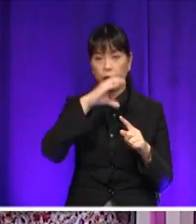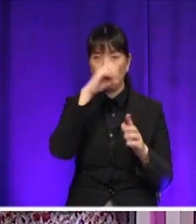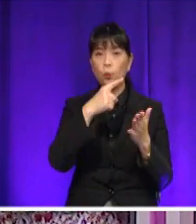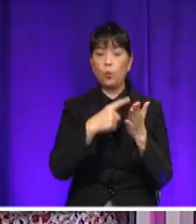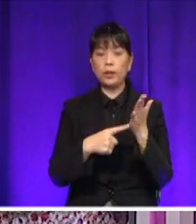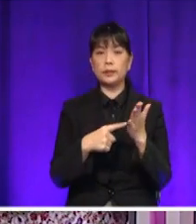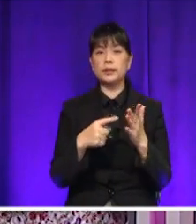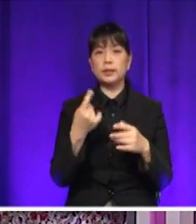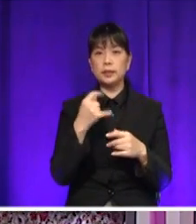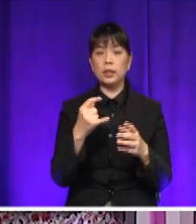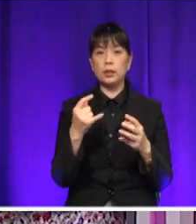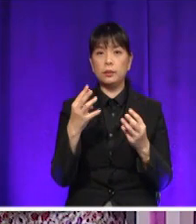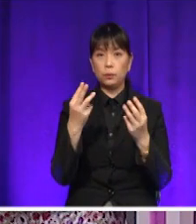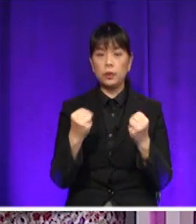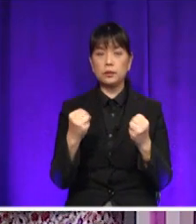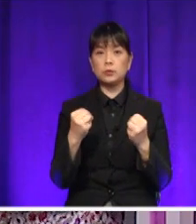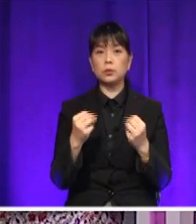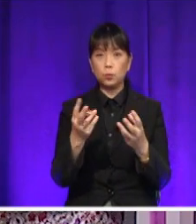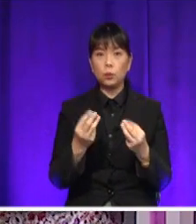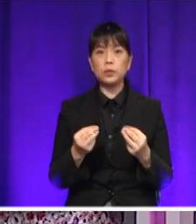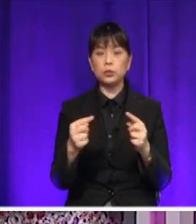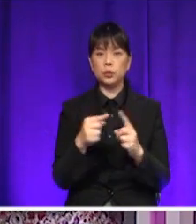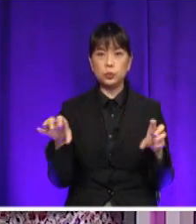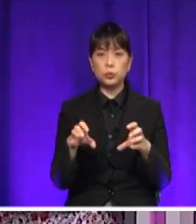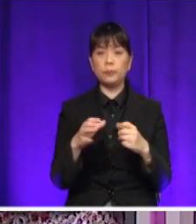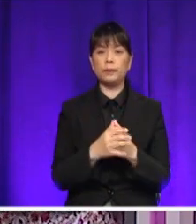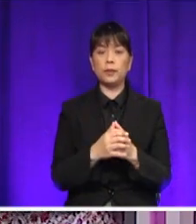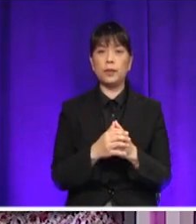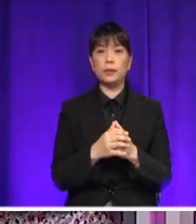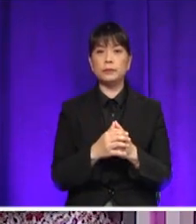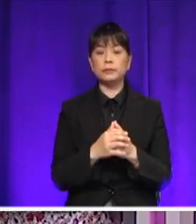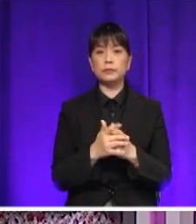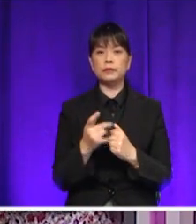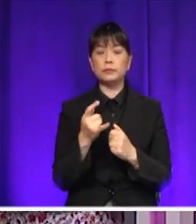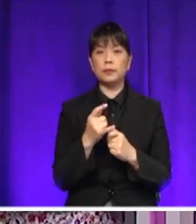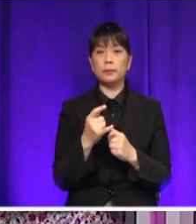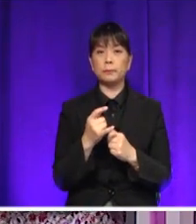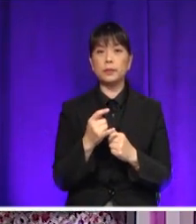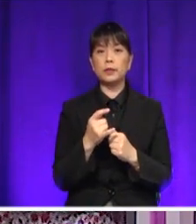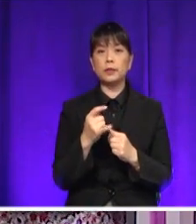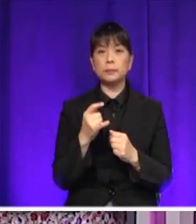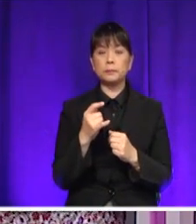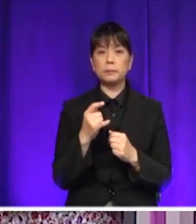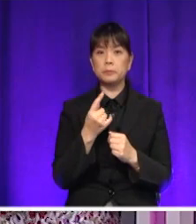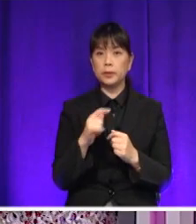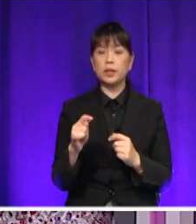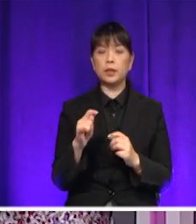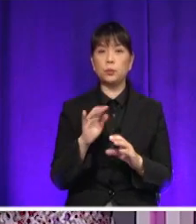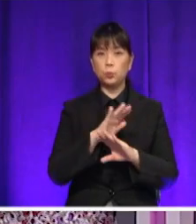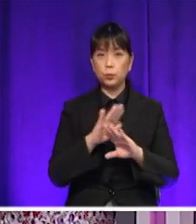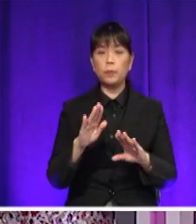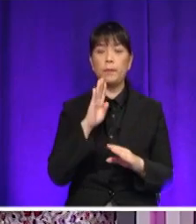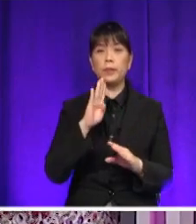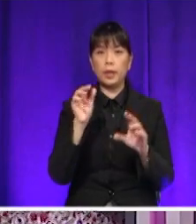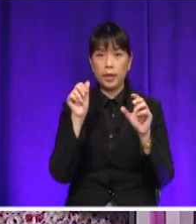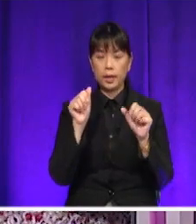in the beginning, there is no tape script. They will not be able to read and listen at the same time as